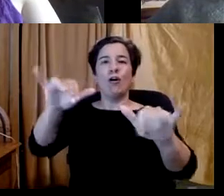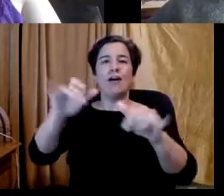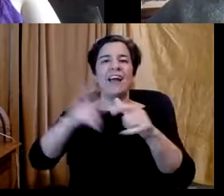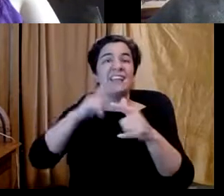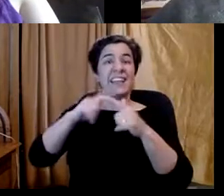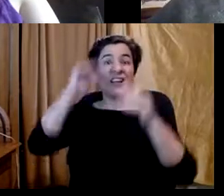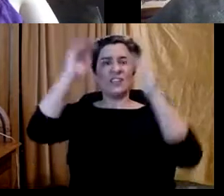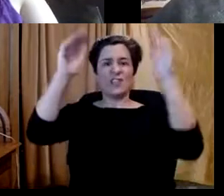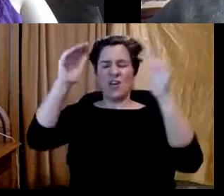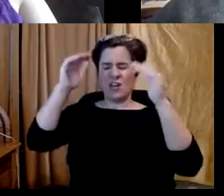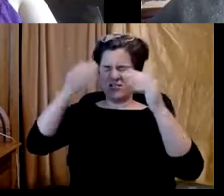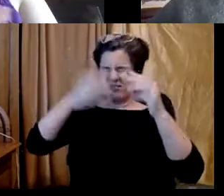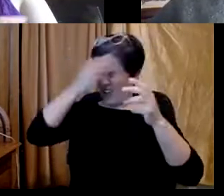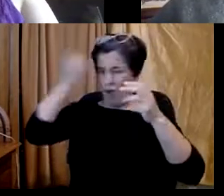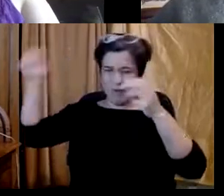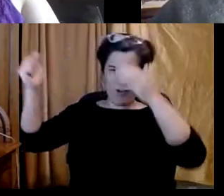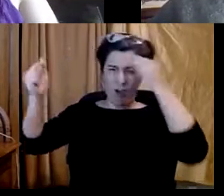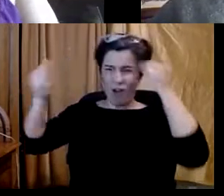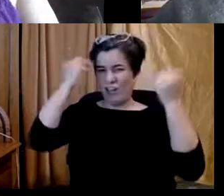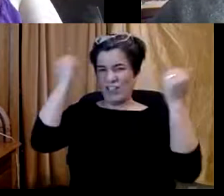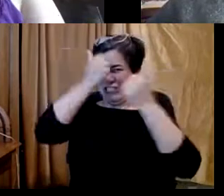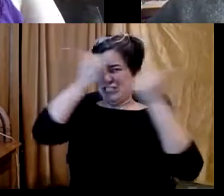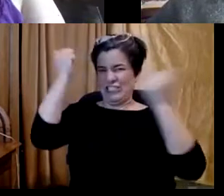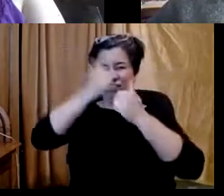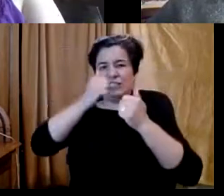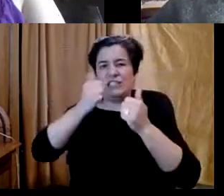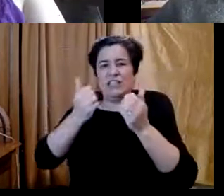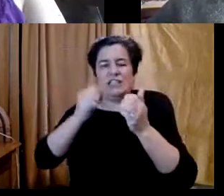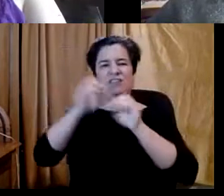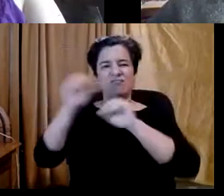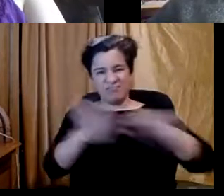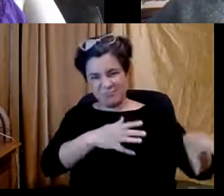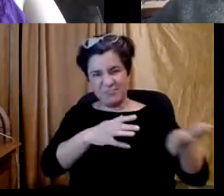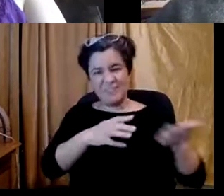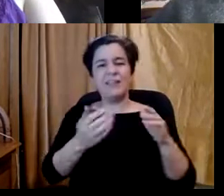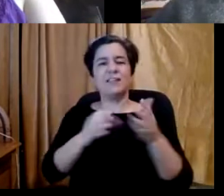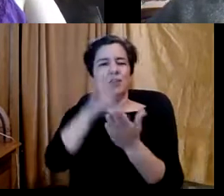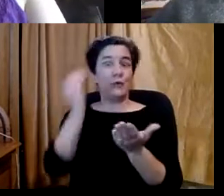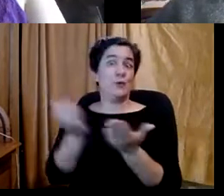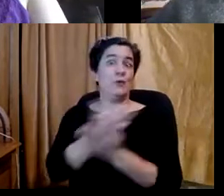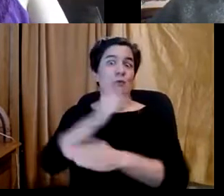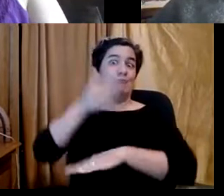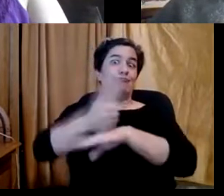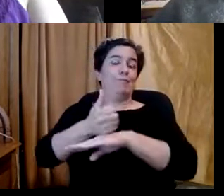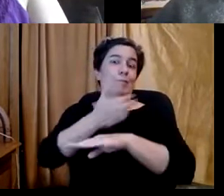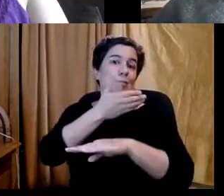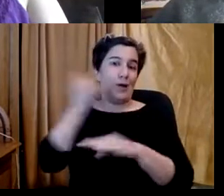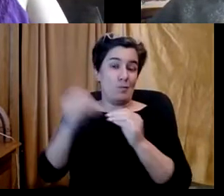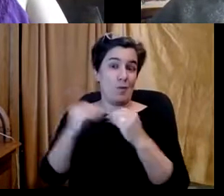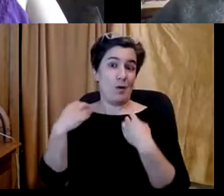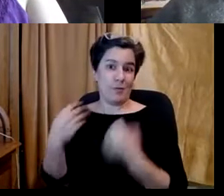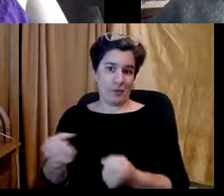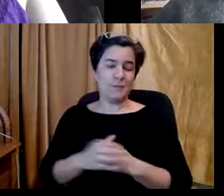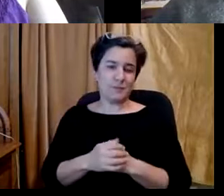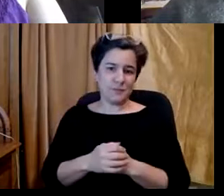expressing our anger, honoring our boundaries, and oh, I don't want that anymore, and going some other direction. All right. Well, that's us and all that we're going to be